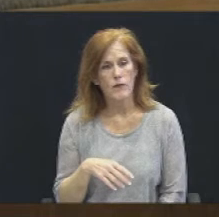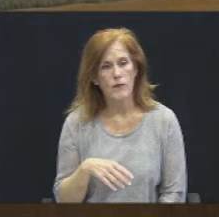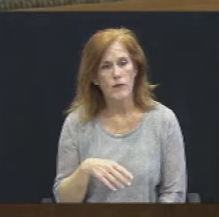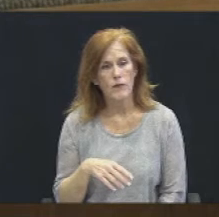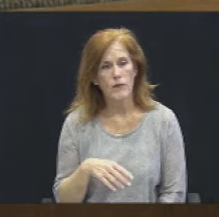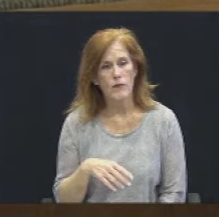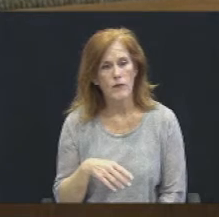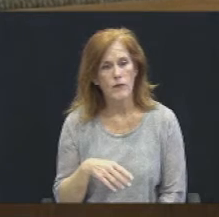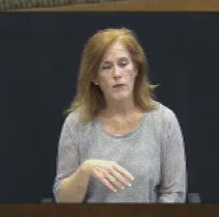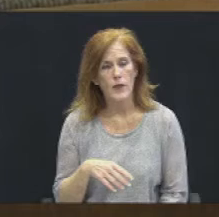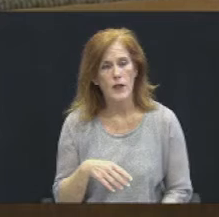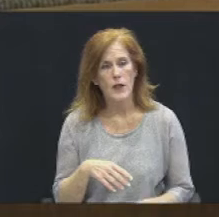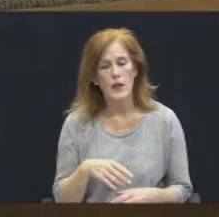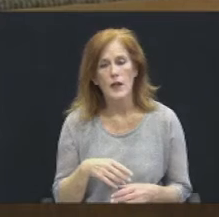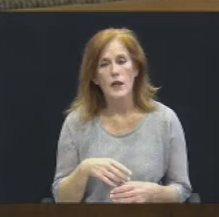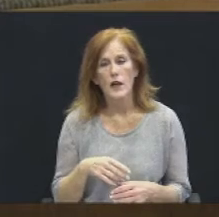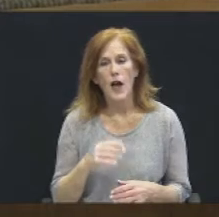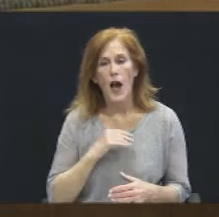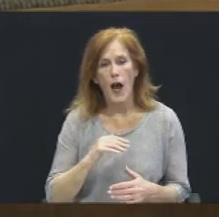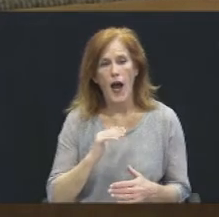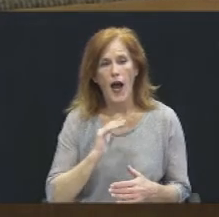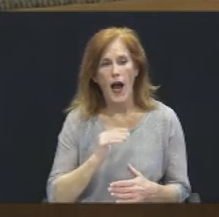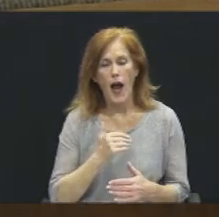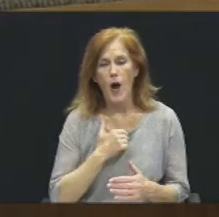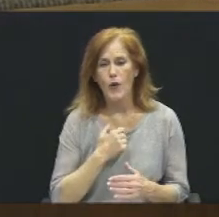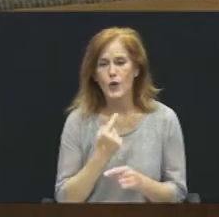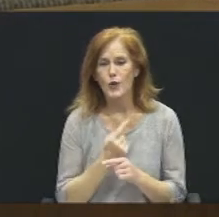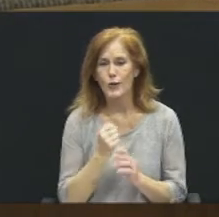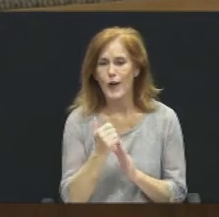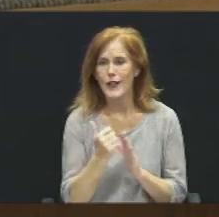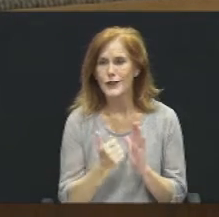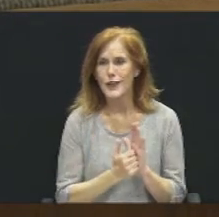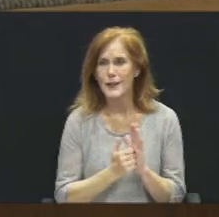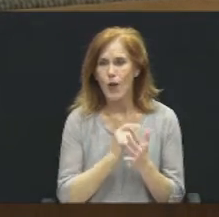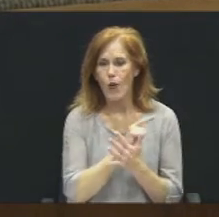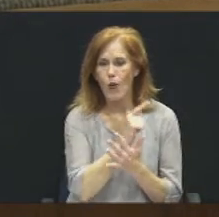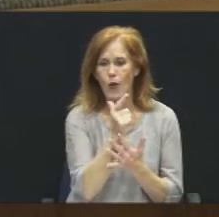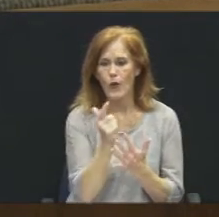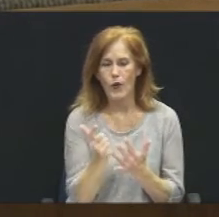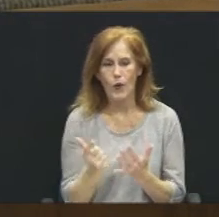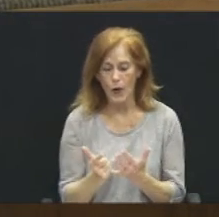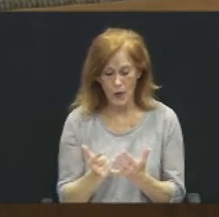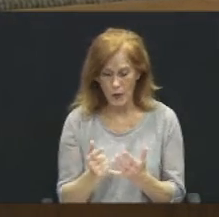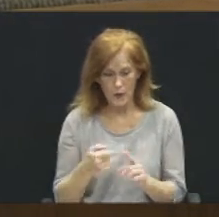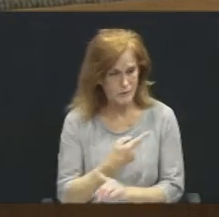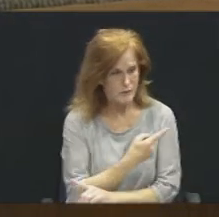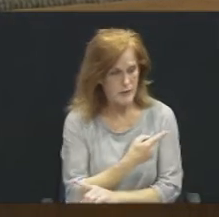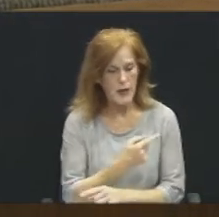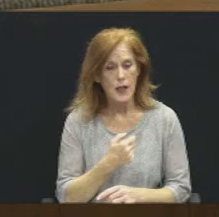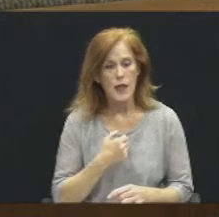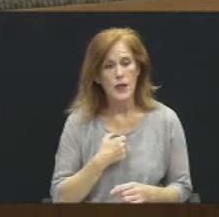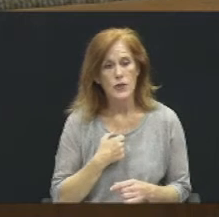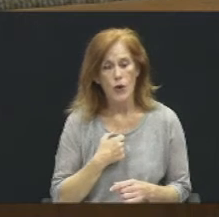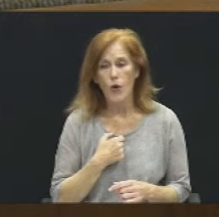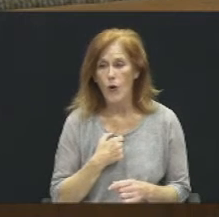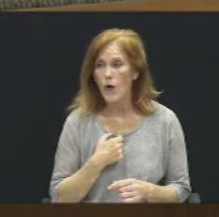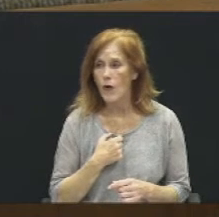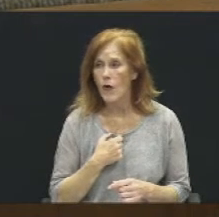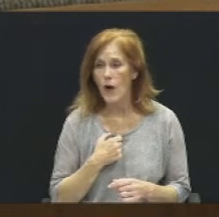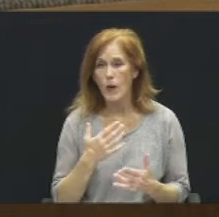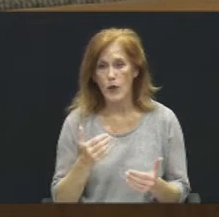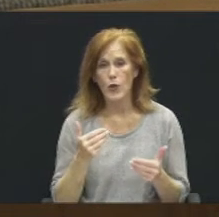Since we're a little bit out of order or out of our usual order here, what I'd like to do is have everybody go